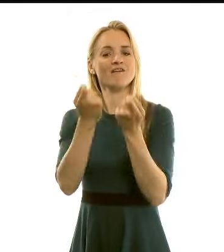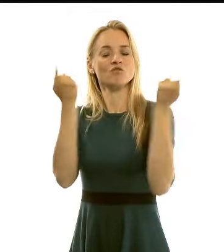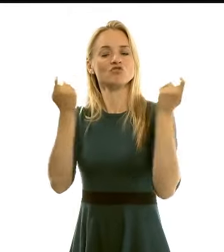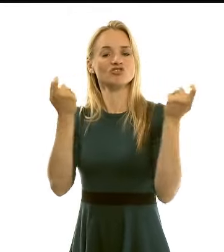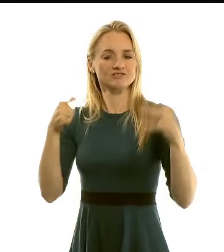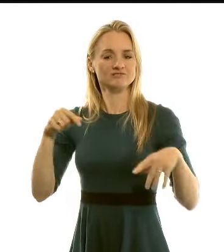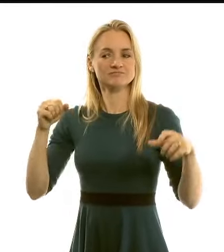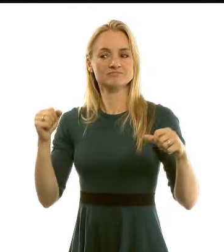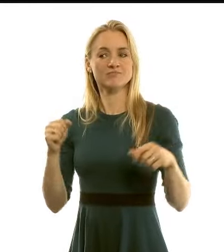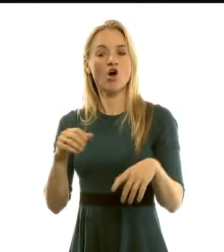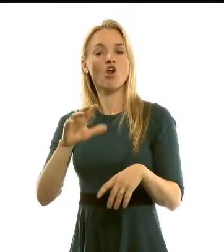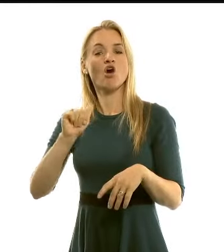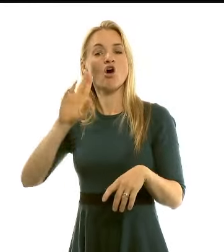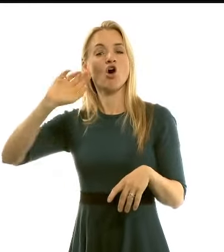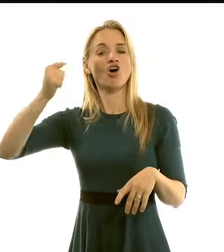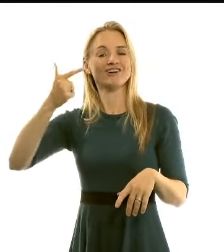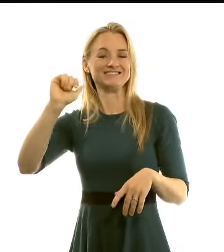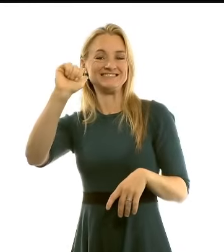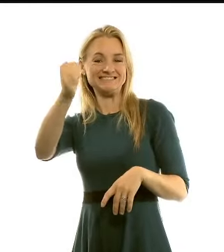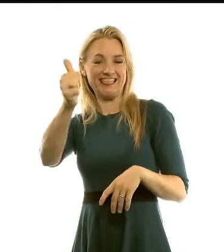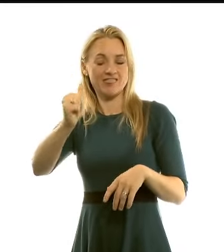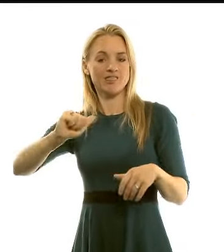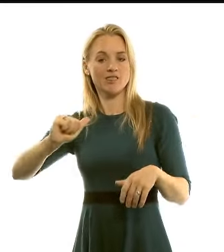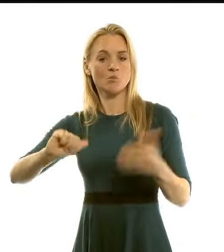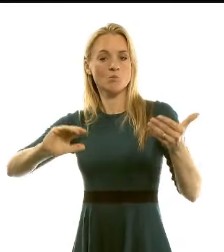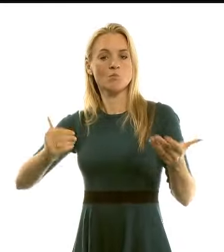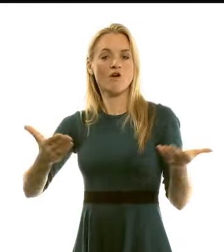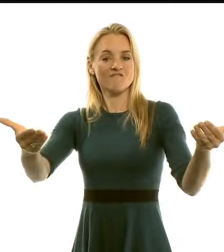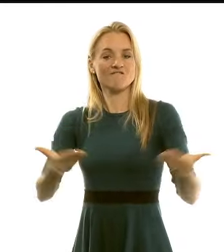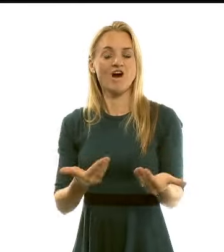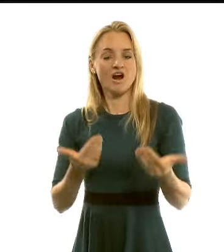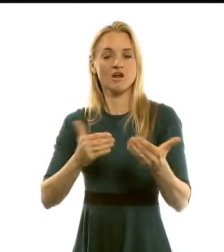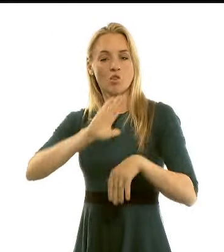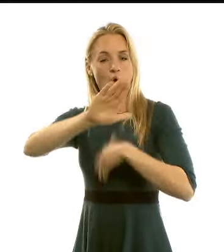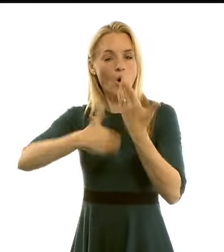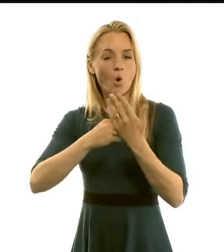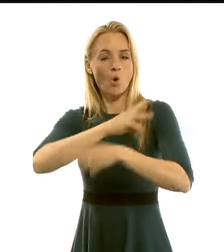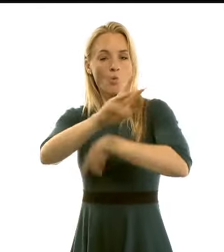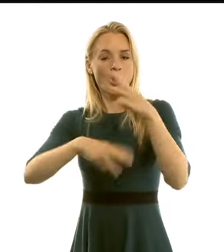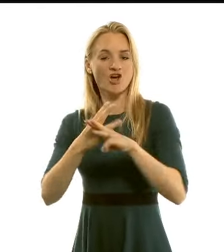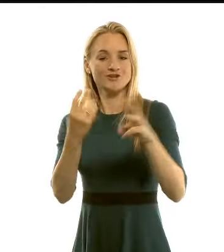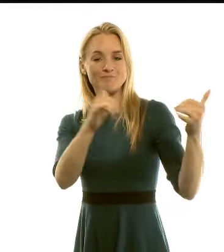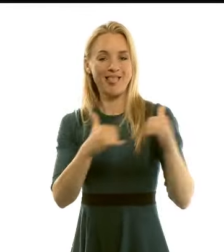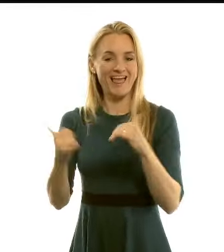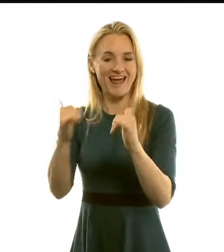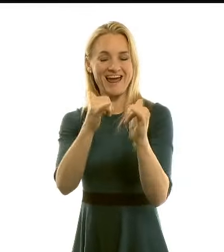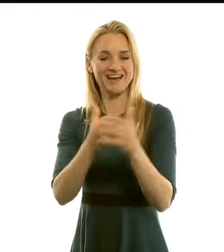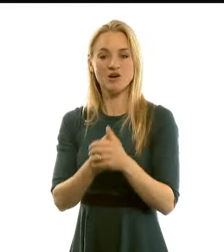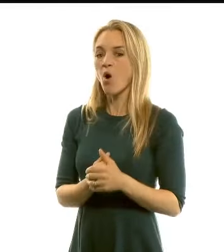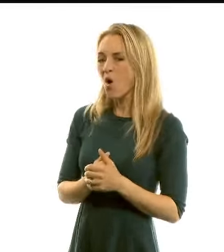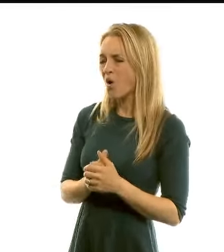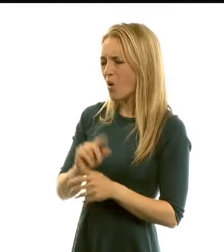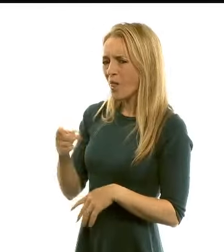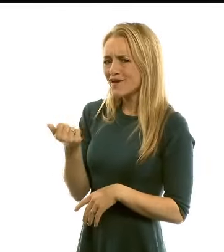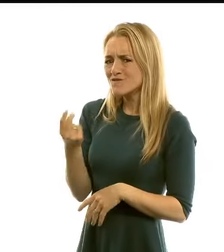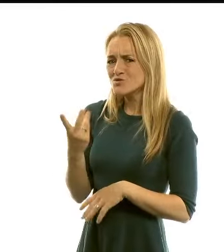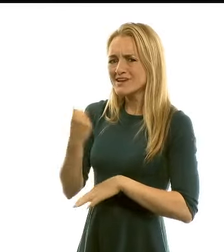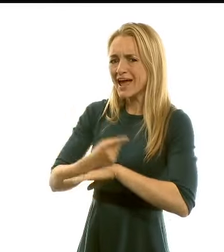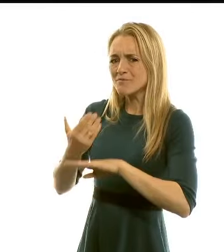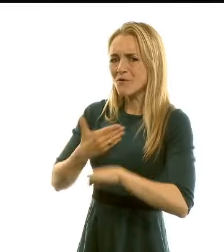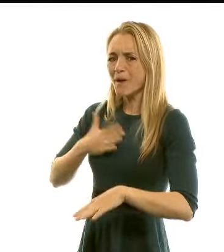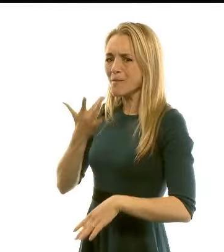world to play. That's only 108 days before my birthday. Yes, really good. Everybody remember. Why we picked that date. Yes, on World Play Day, there'll